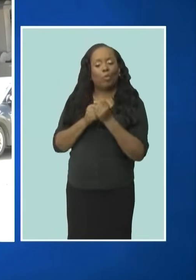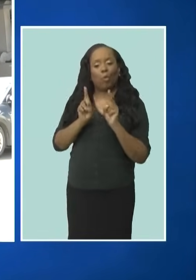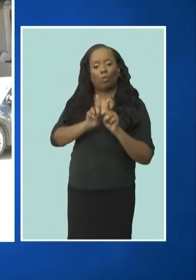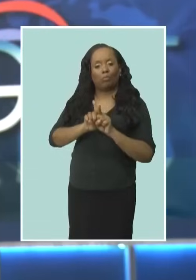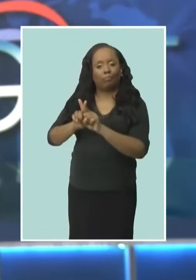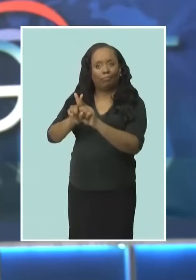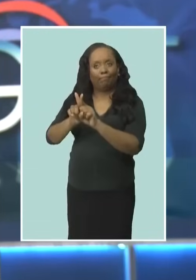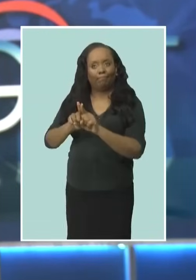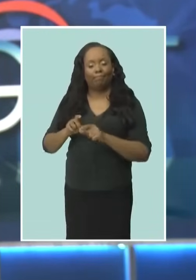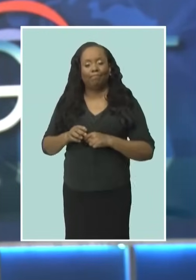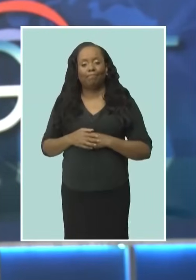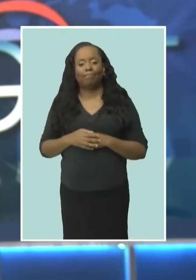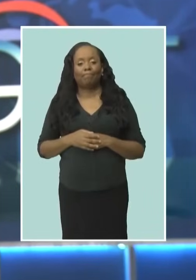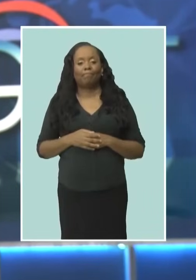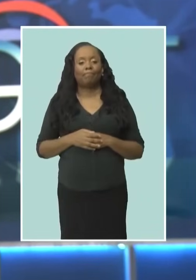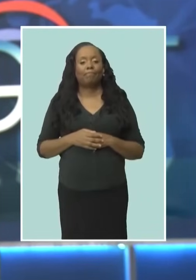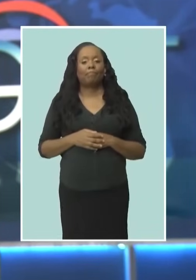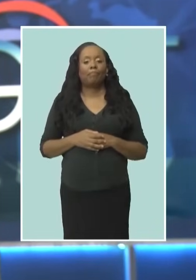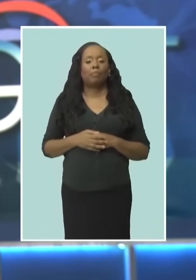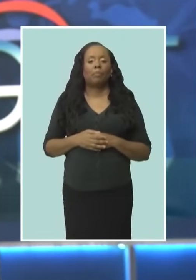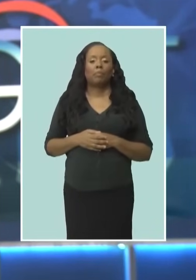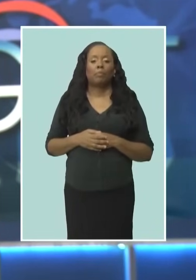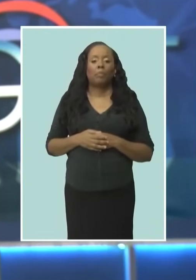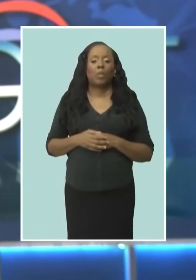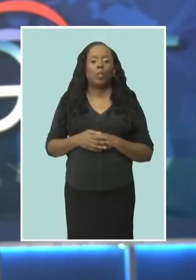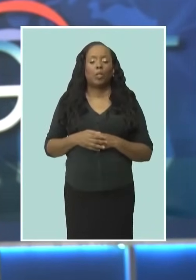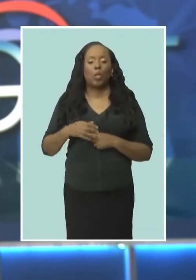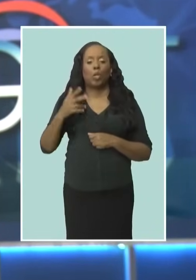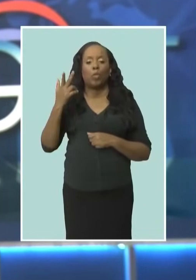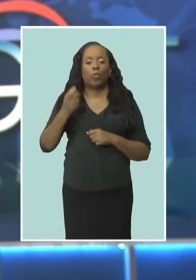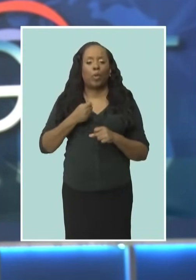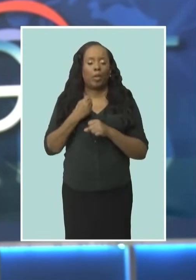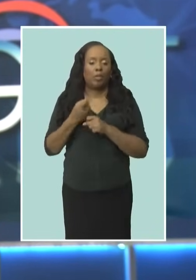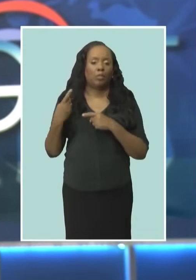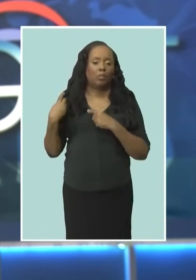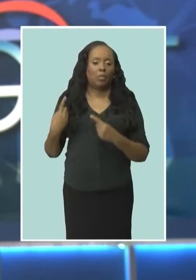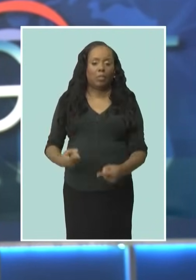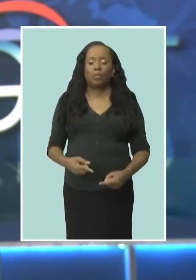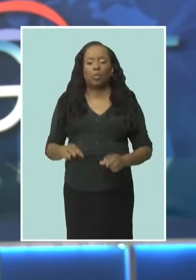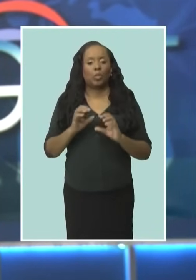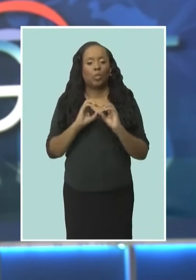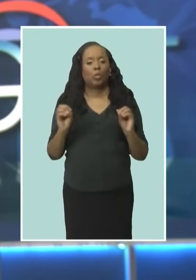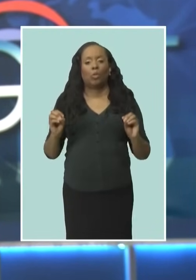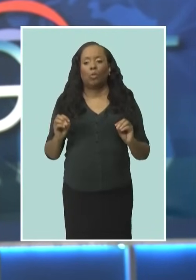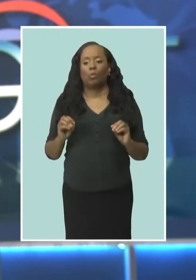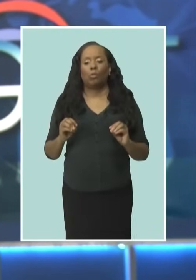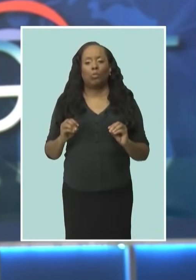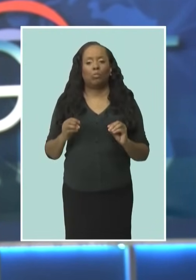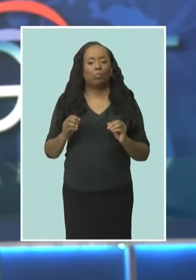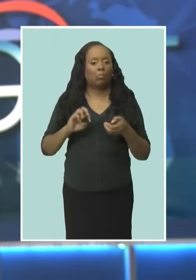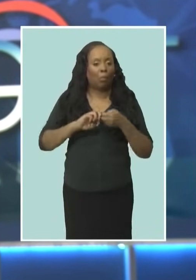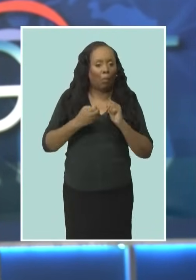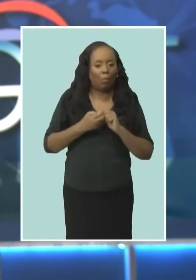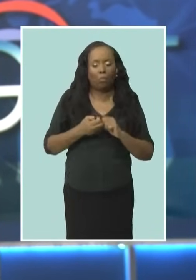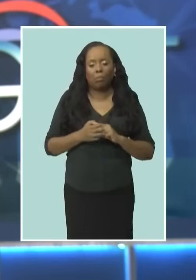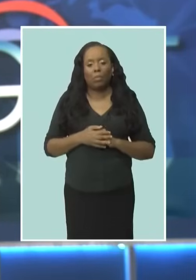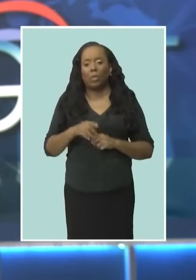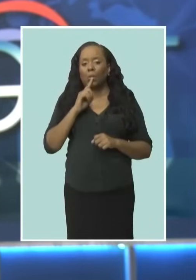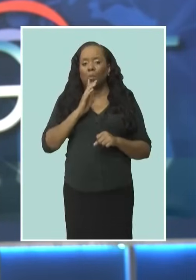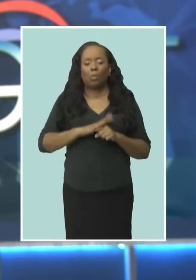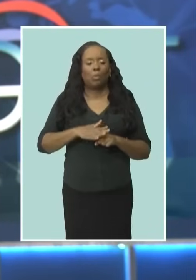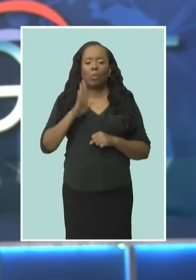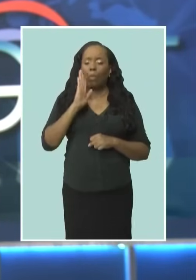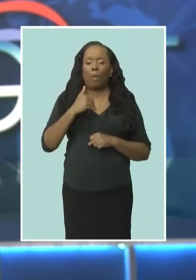well. Mikey says over the last 3 years, they've not had any incidents and promises an incident-free event with